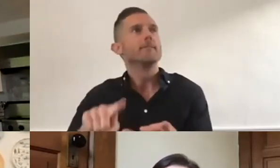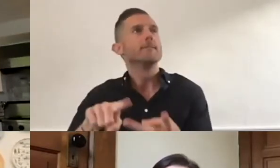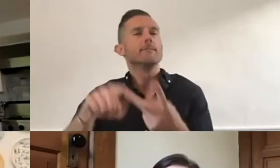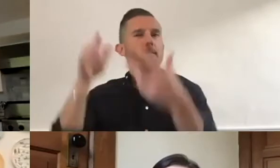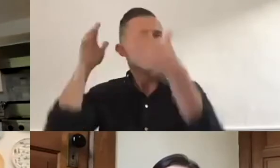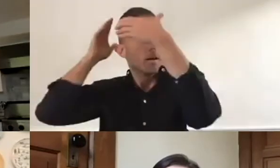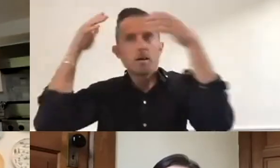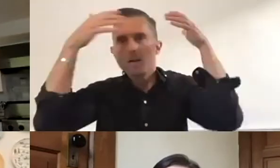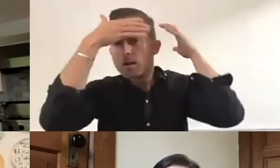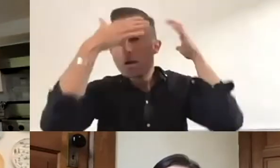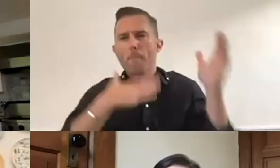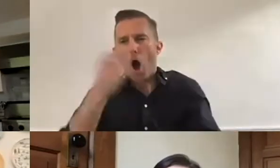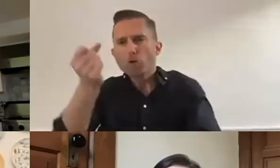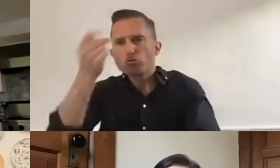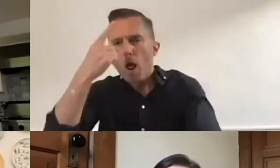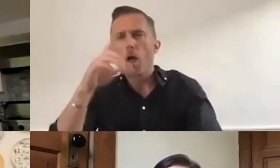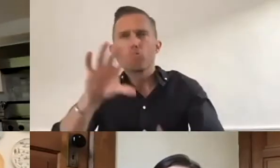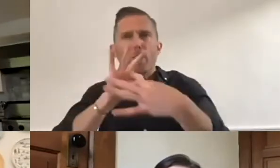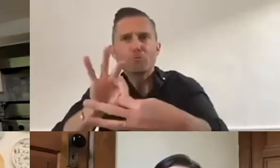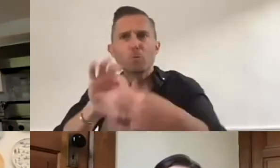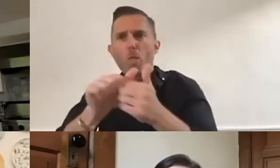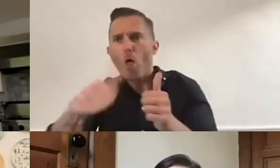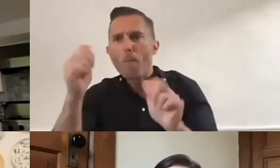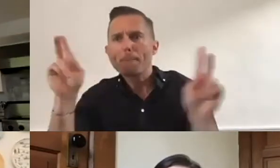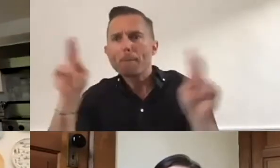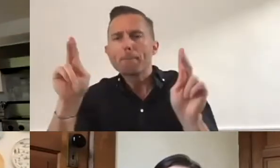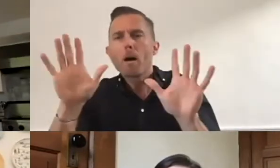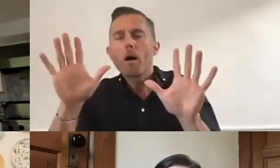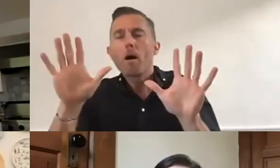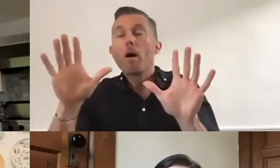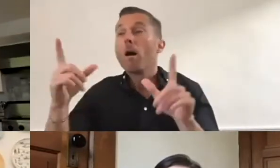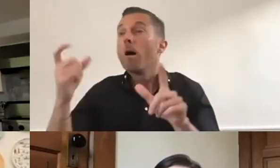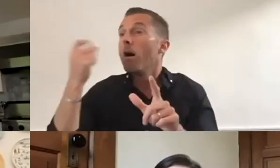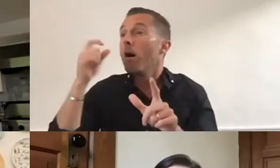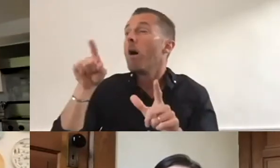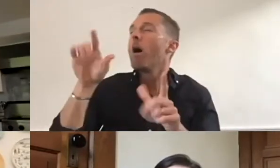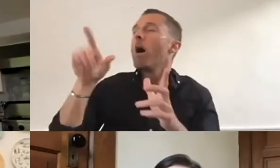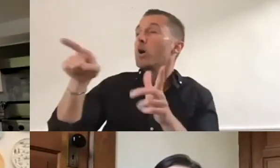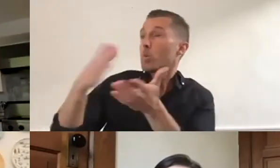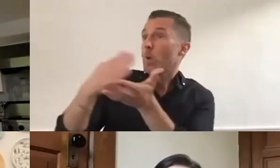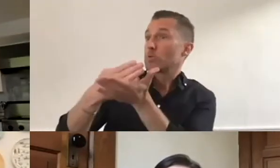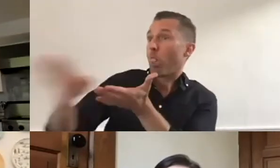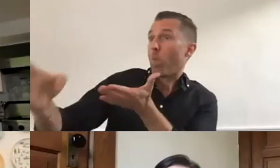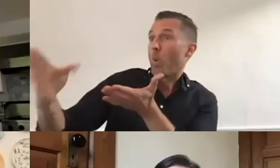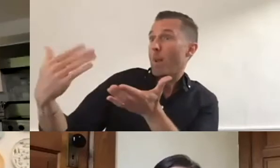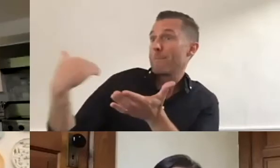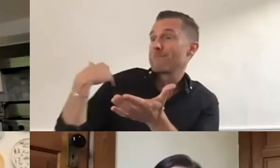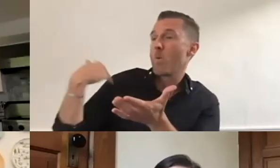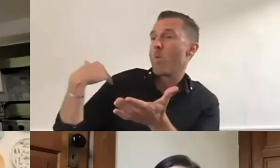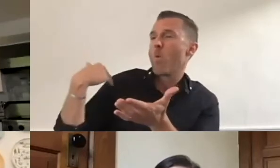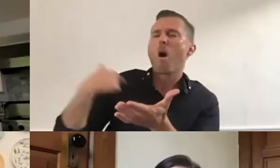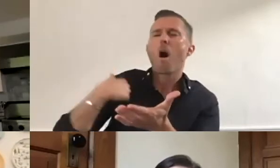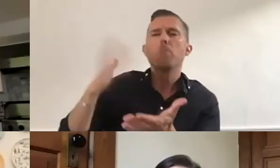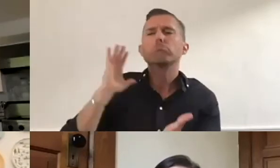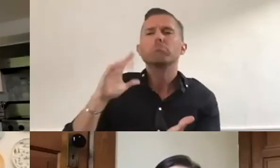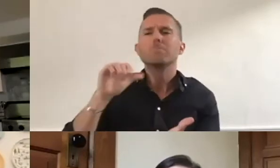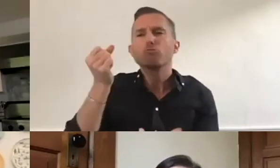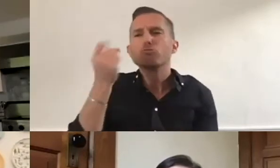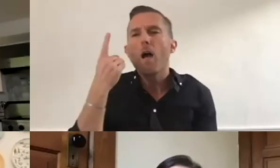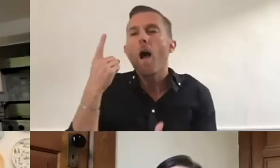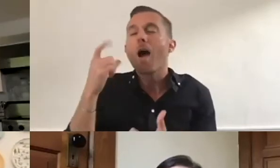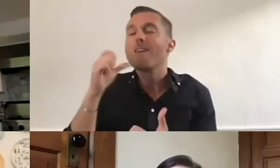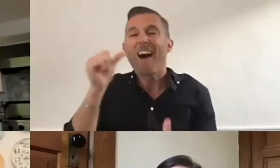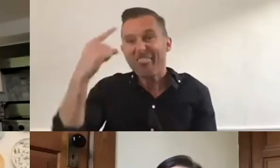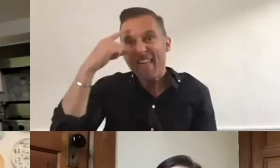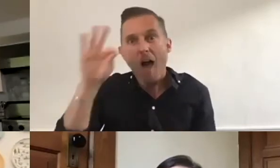and relationships with other people who had been excluded in a way that I didn't understand or even ever think about.